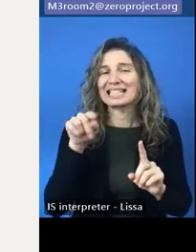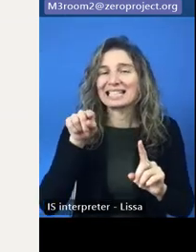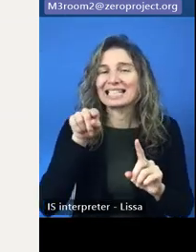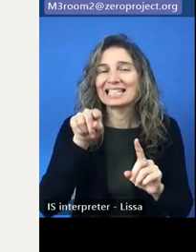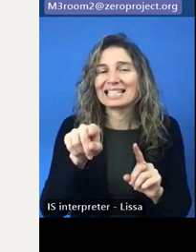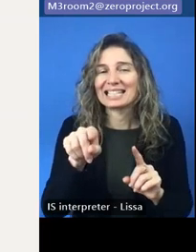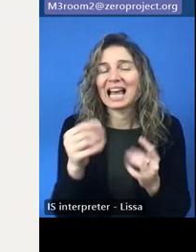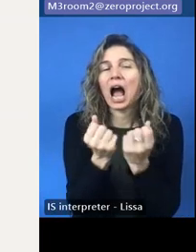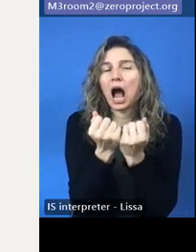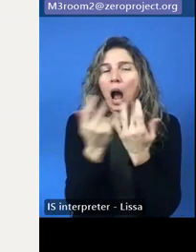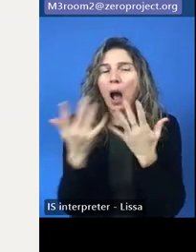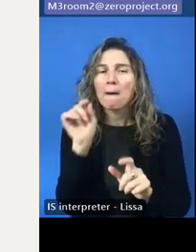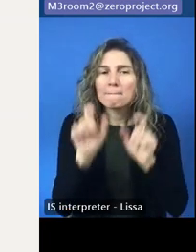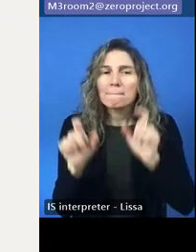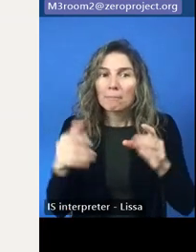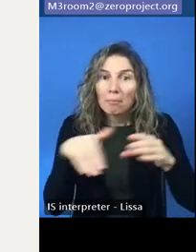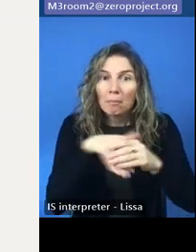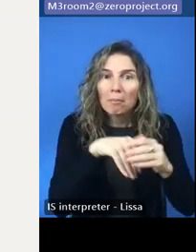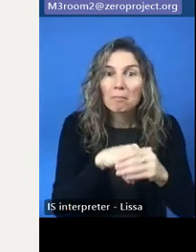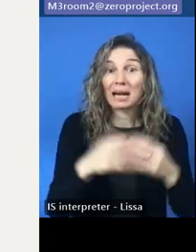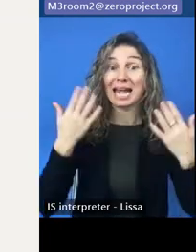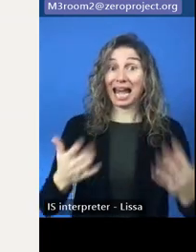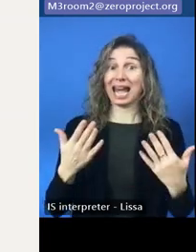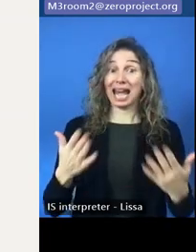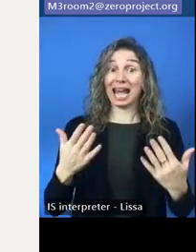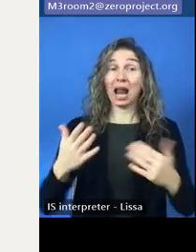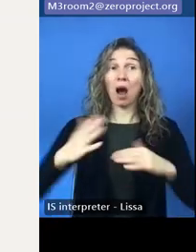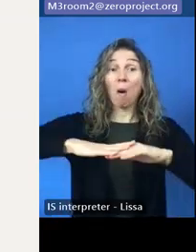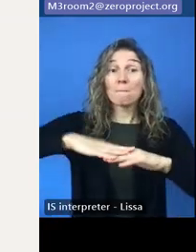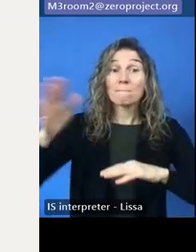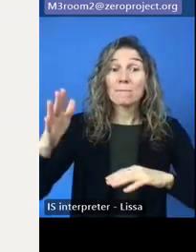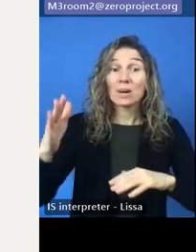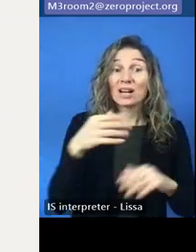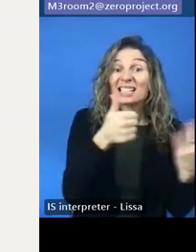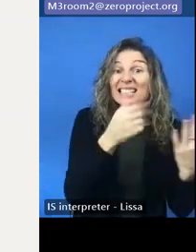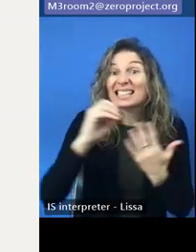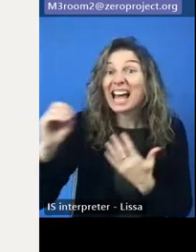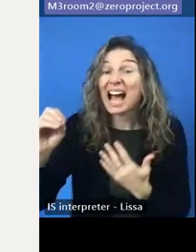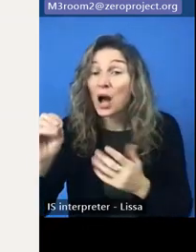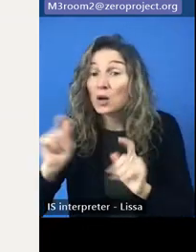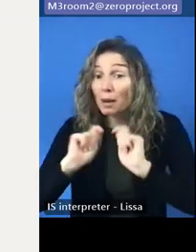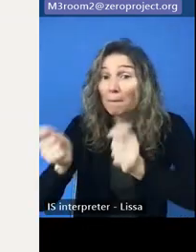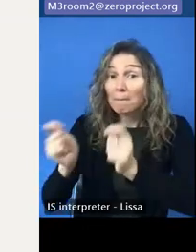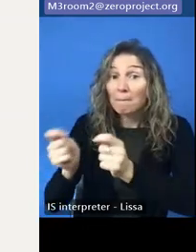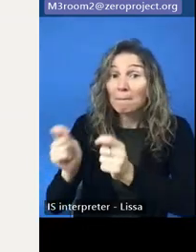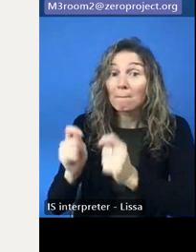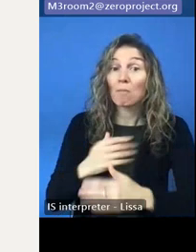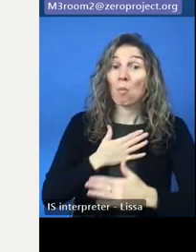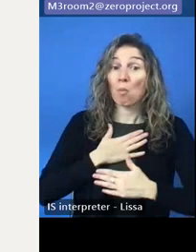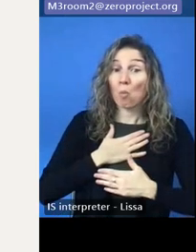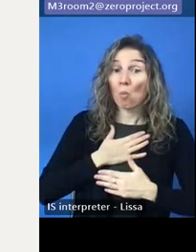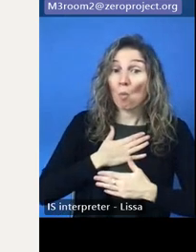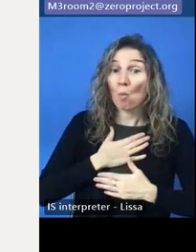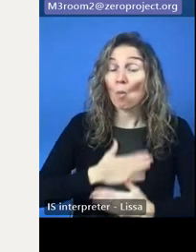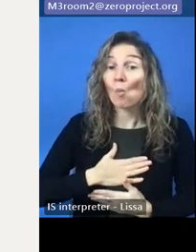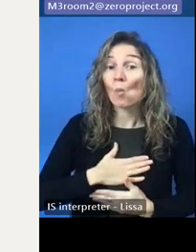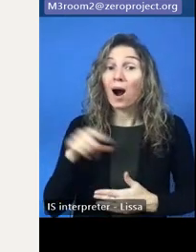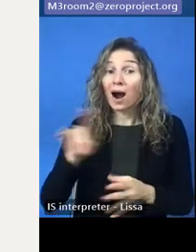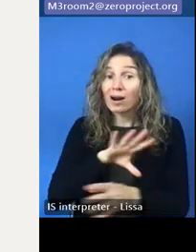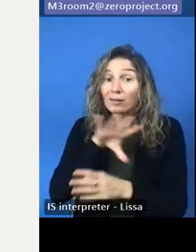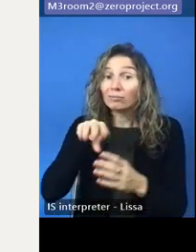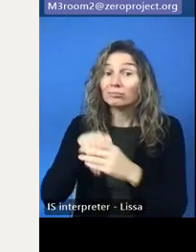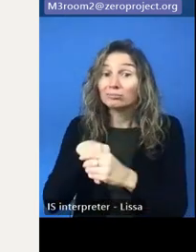now we have more than 6,000 applications to be in our project, to get experience and skills in our project.